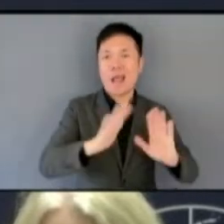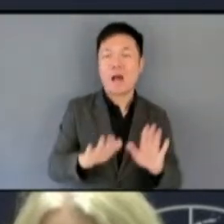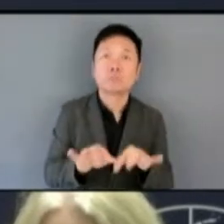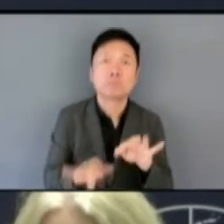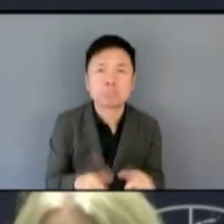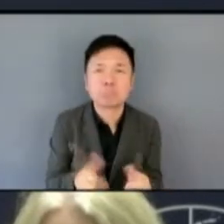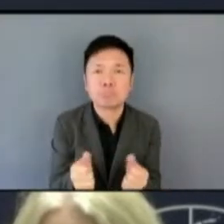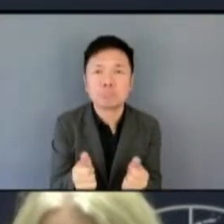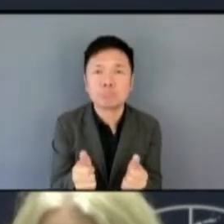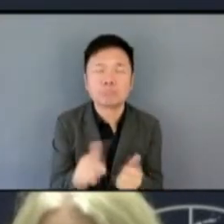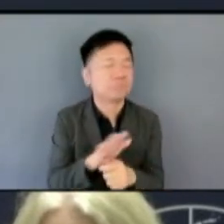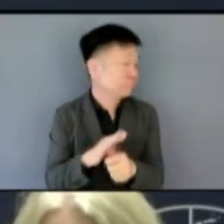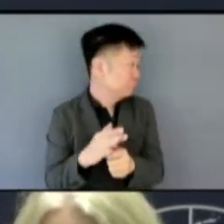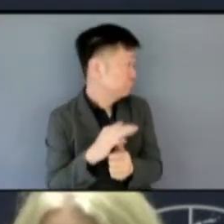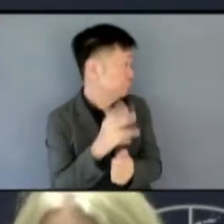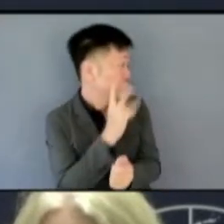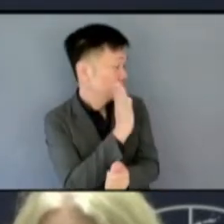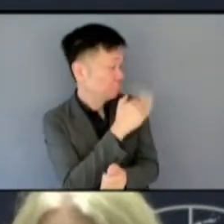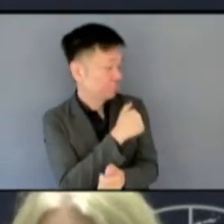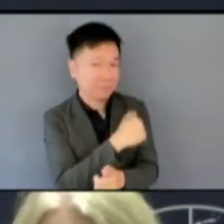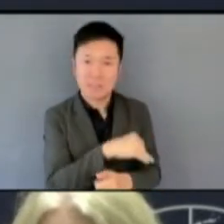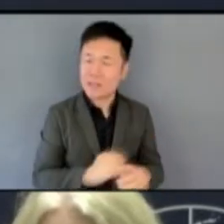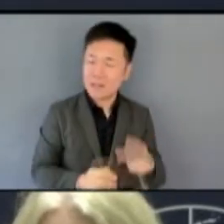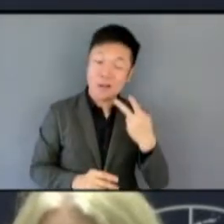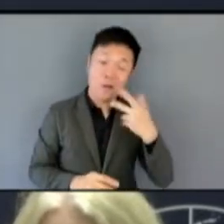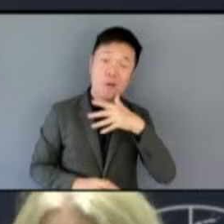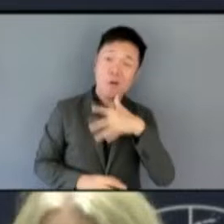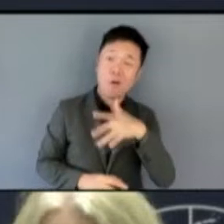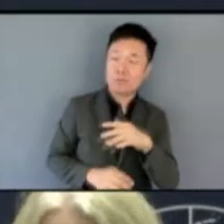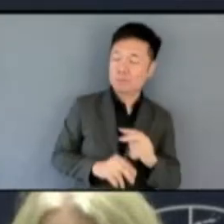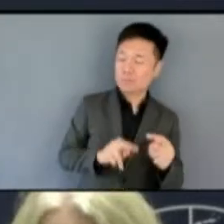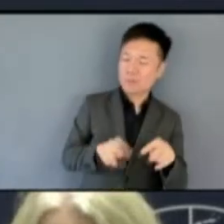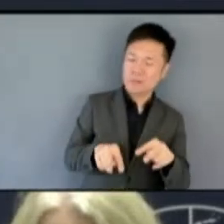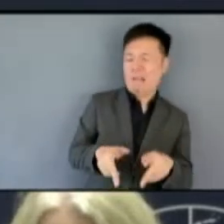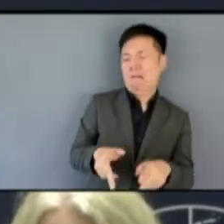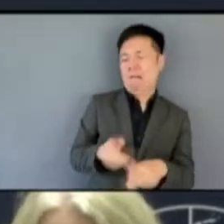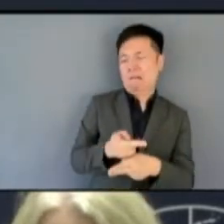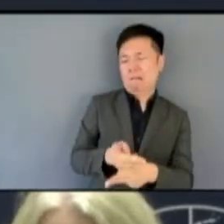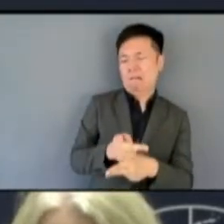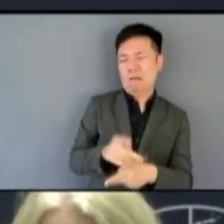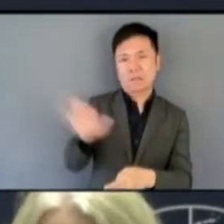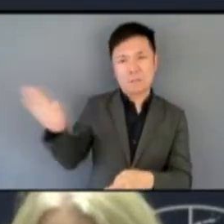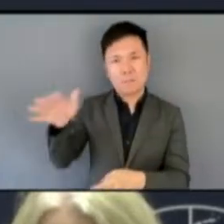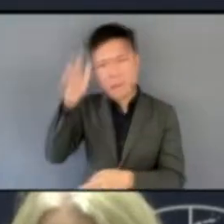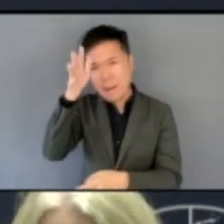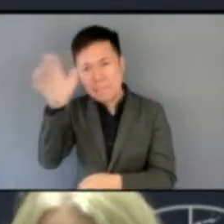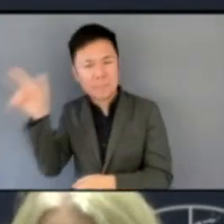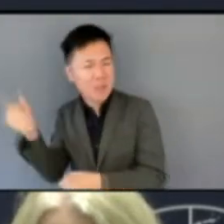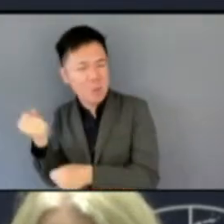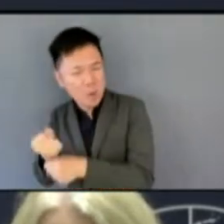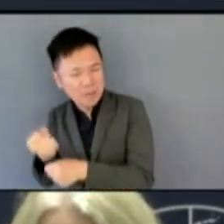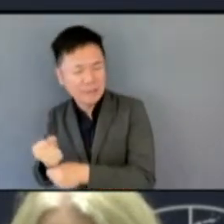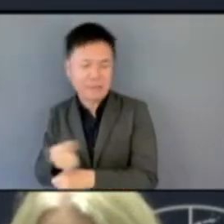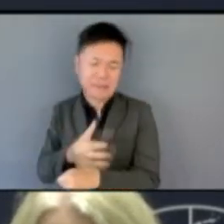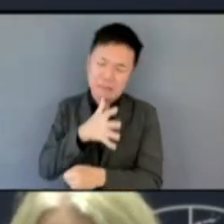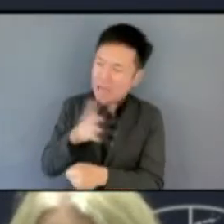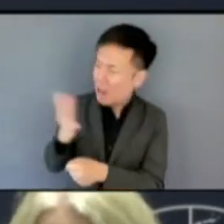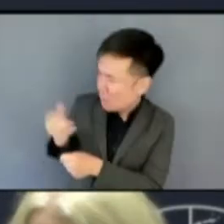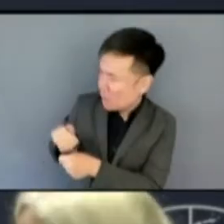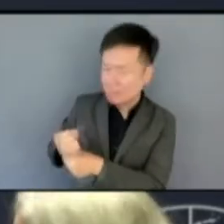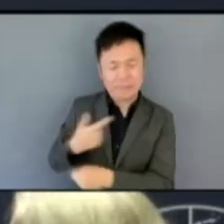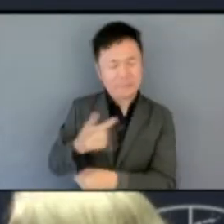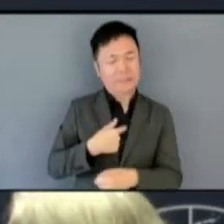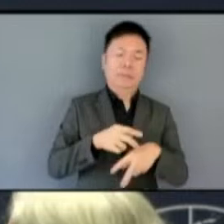game. Similarly, the older person says, okay, this is someone I have to look after because their parents are at work, and I do this for them.